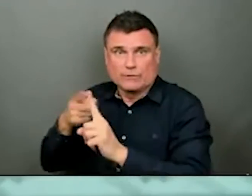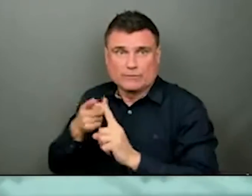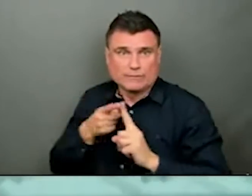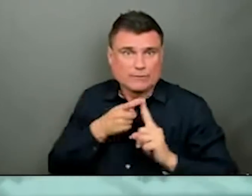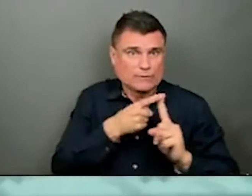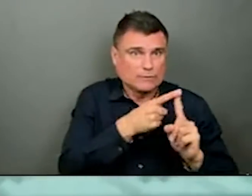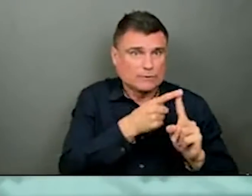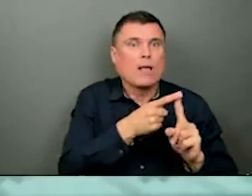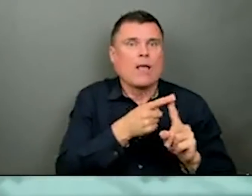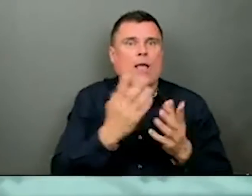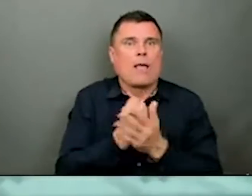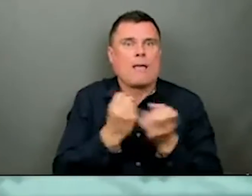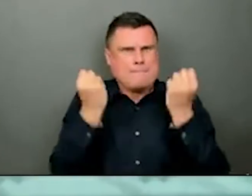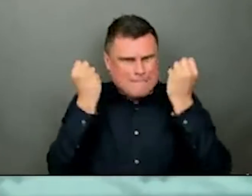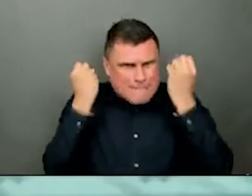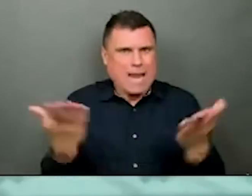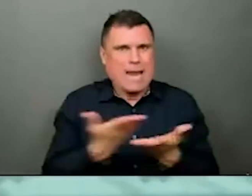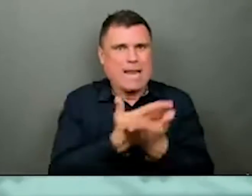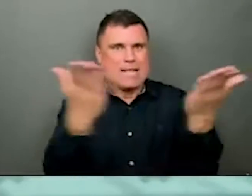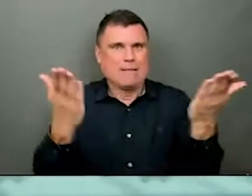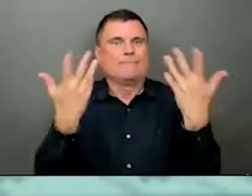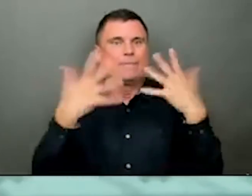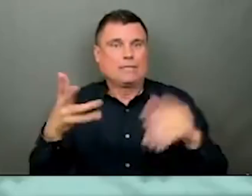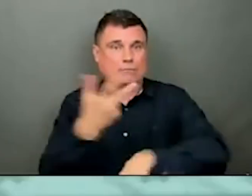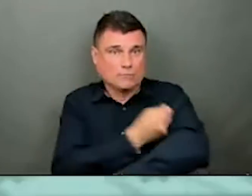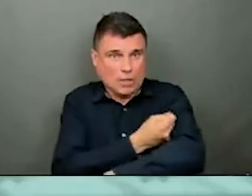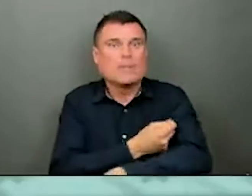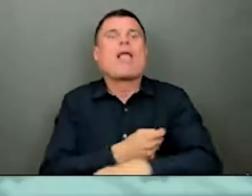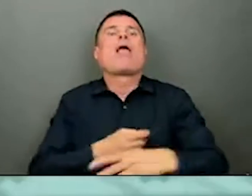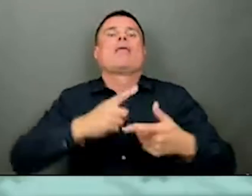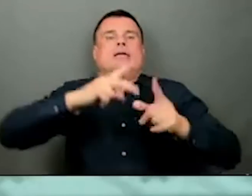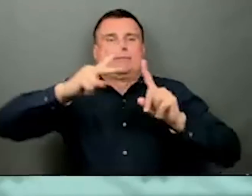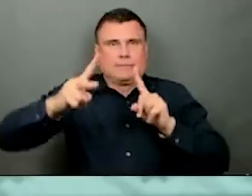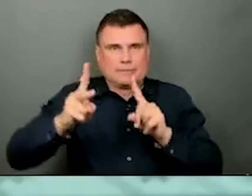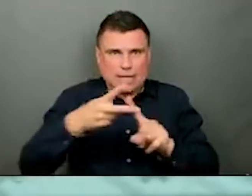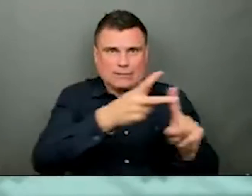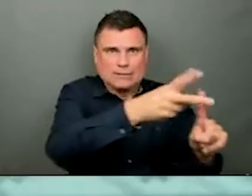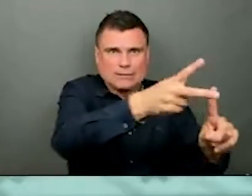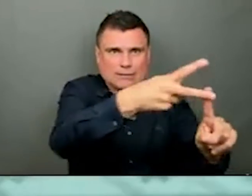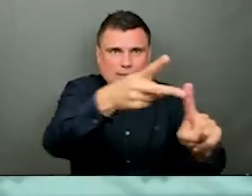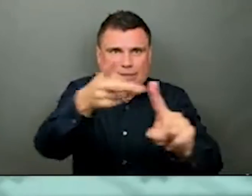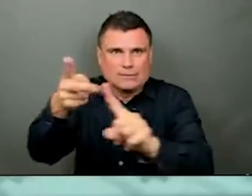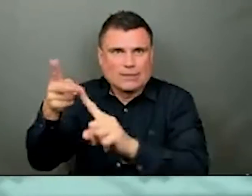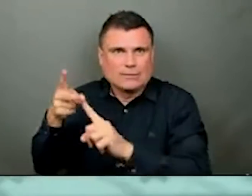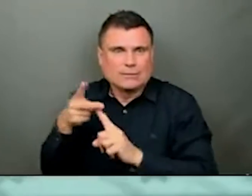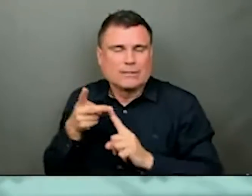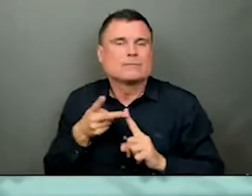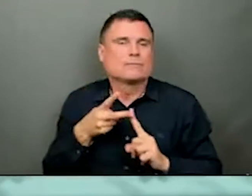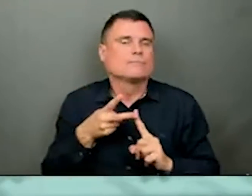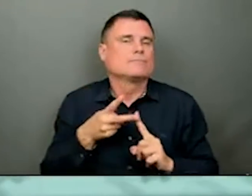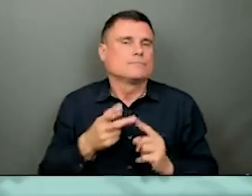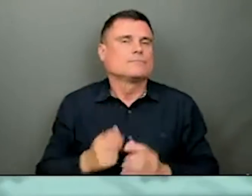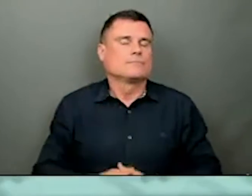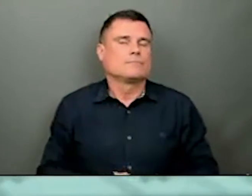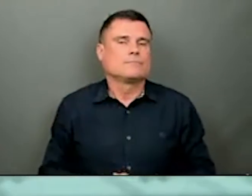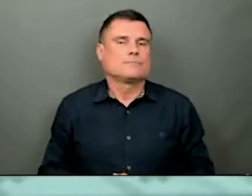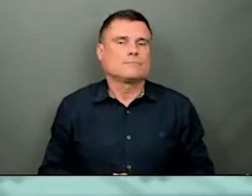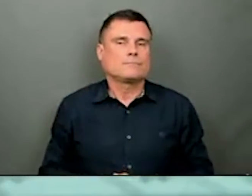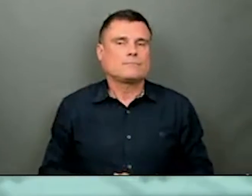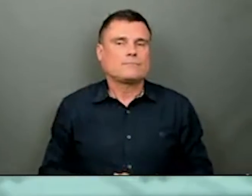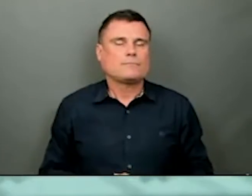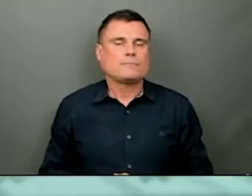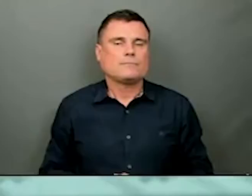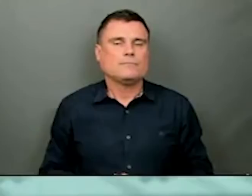that time. Which were different than what we're seeing now. That study also showed that people who had an